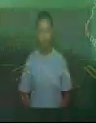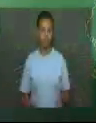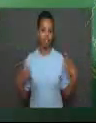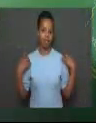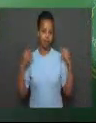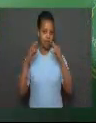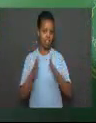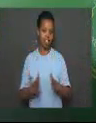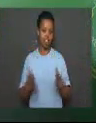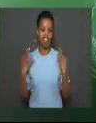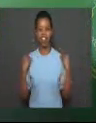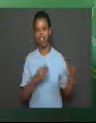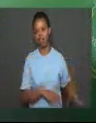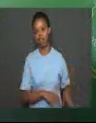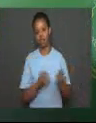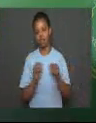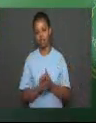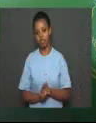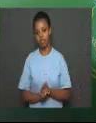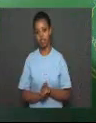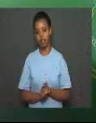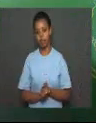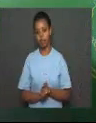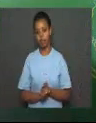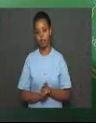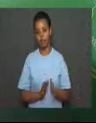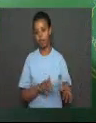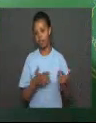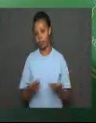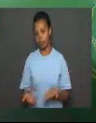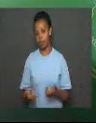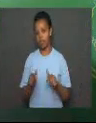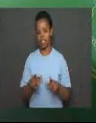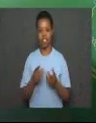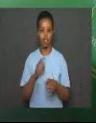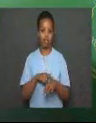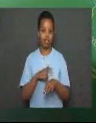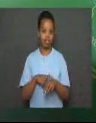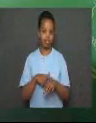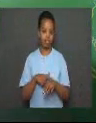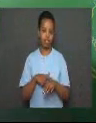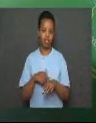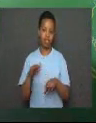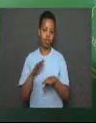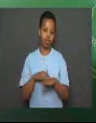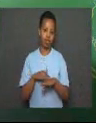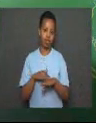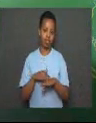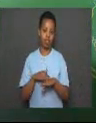Hello, teacher. Hello, students. Welcome to today's lesson